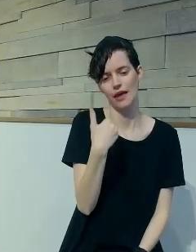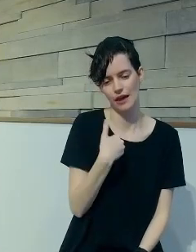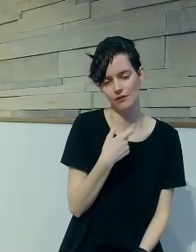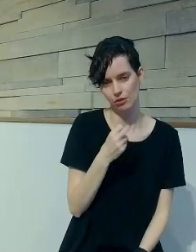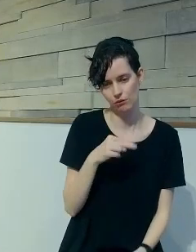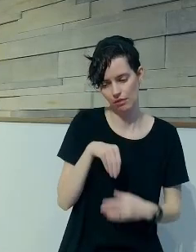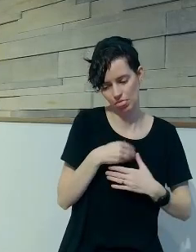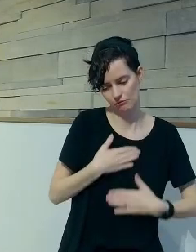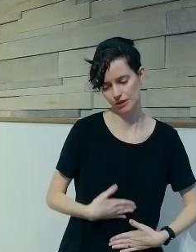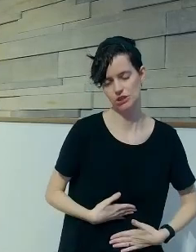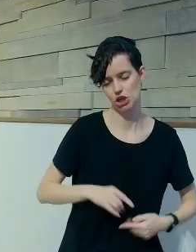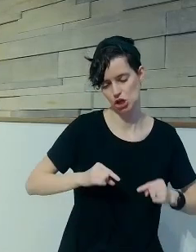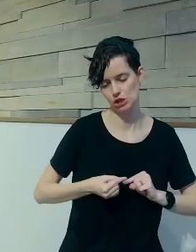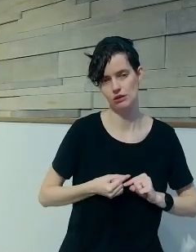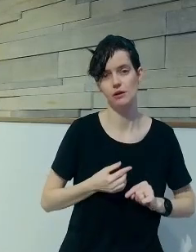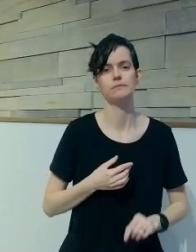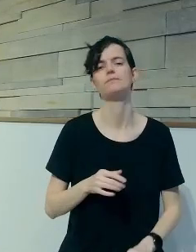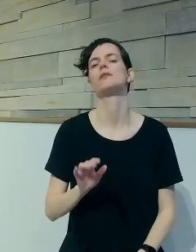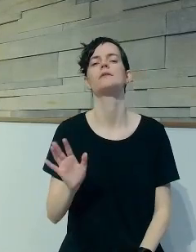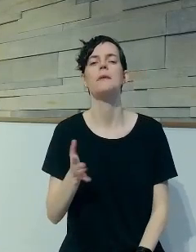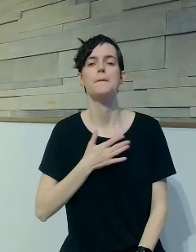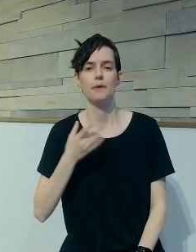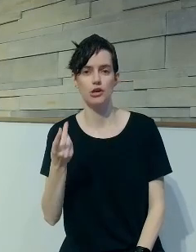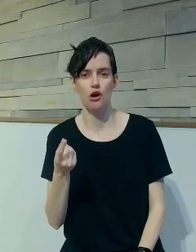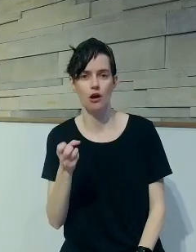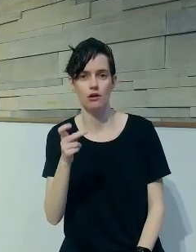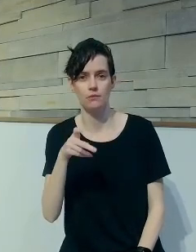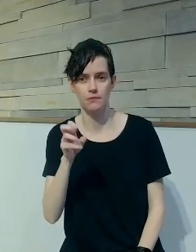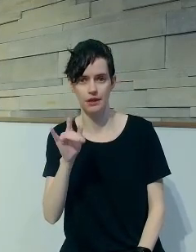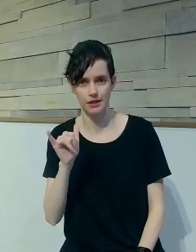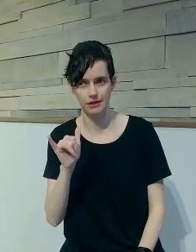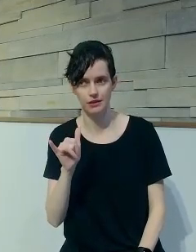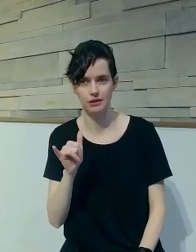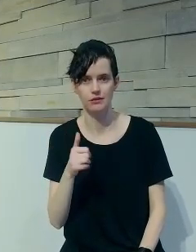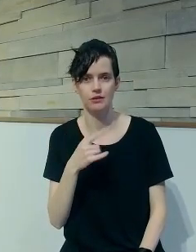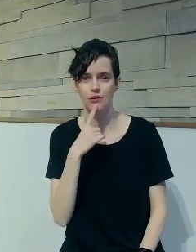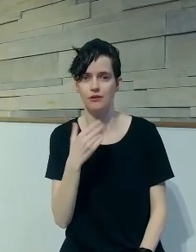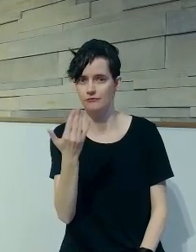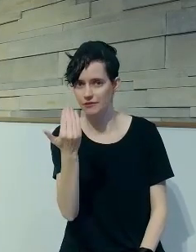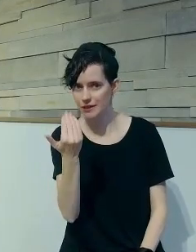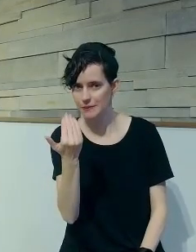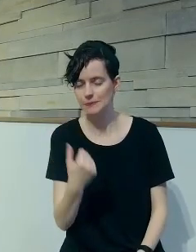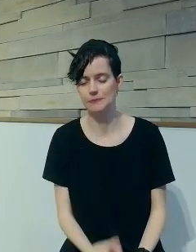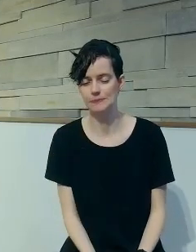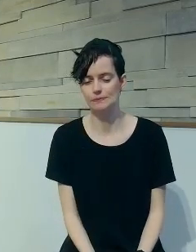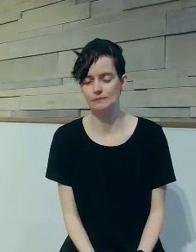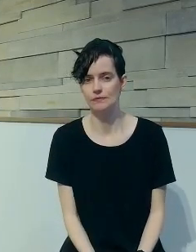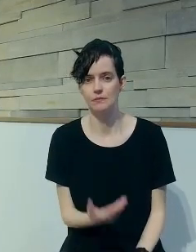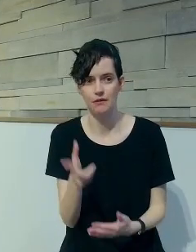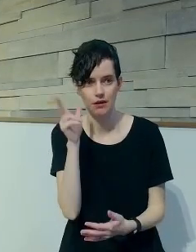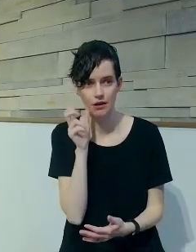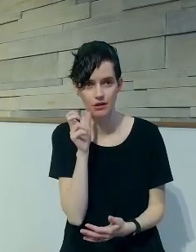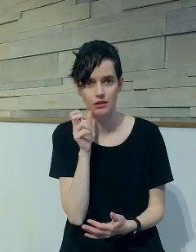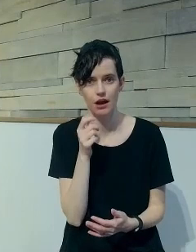in the flesh. My dog, Penny, who was 15 years old, you may have heard